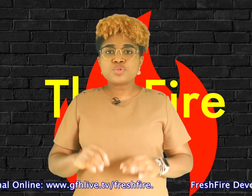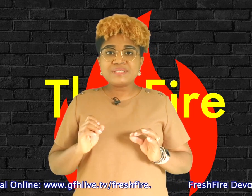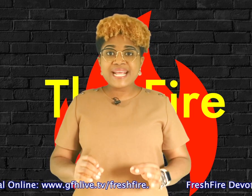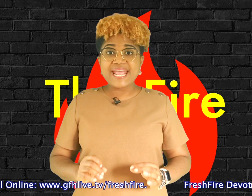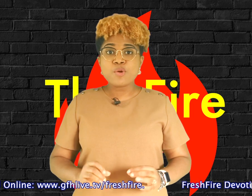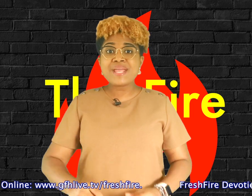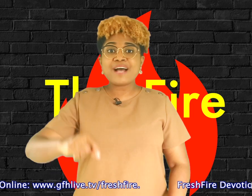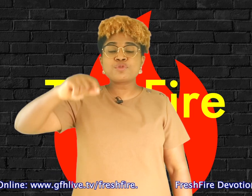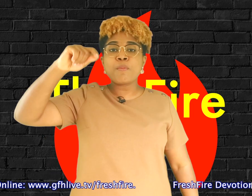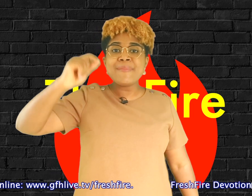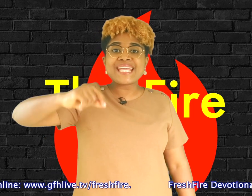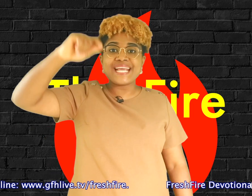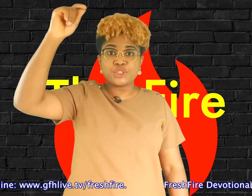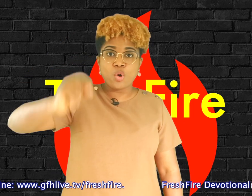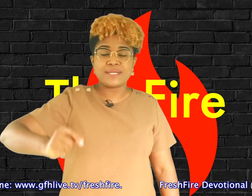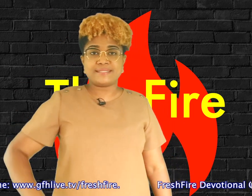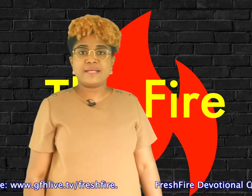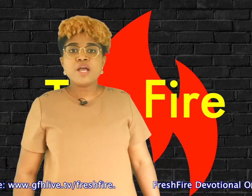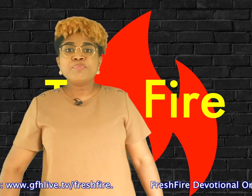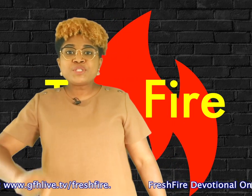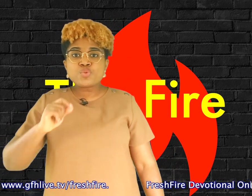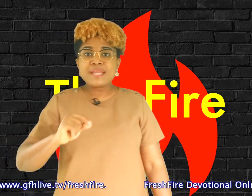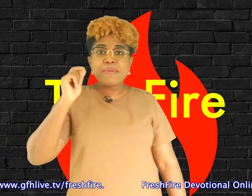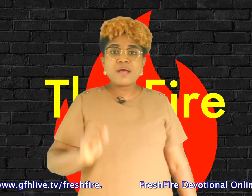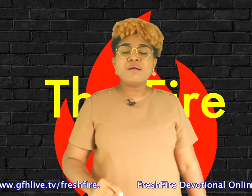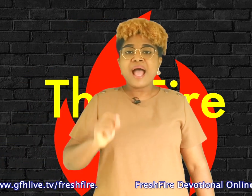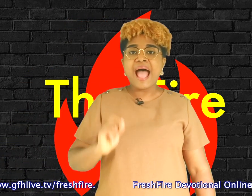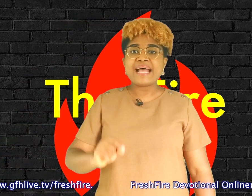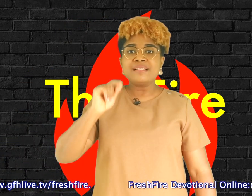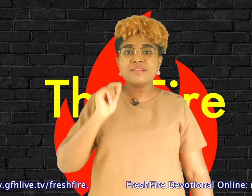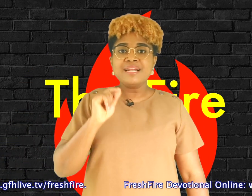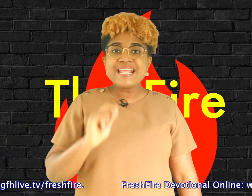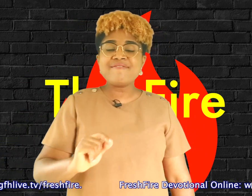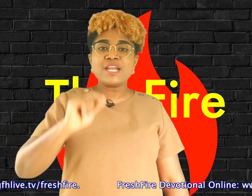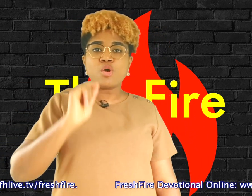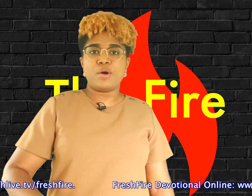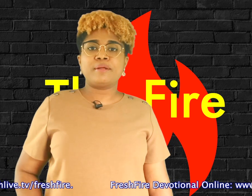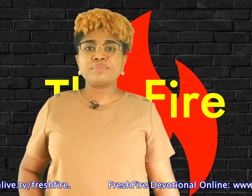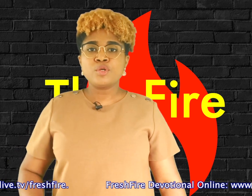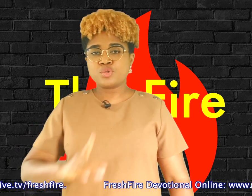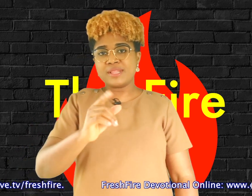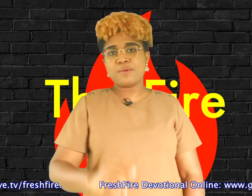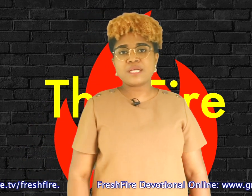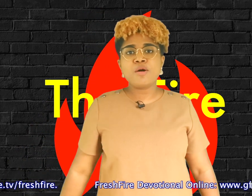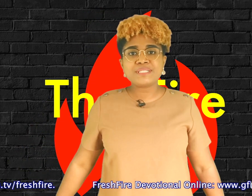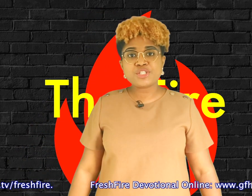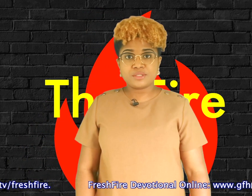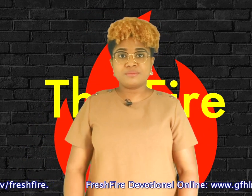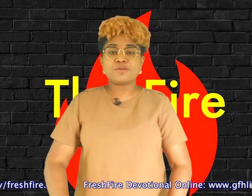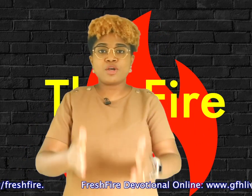said, "Today we have to make a choice between Baal and the living God." So there